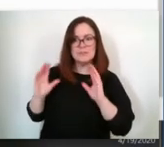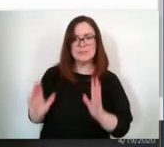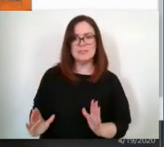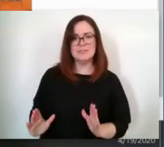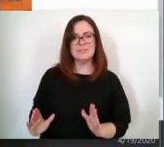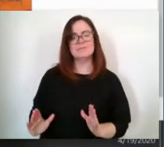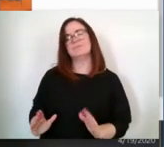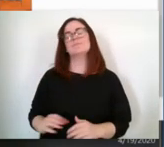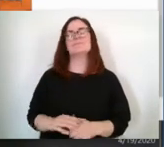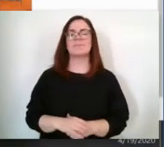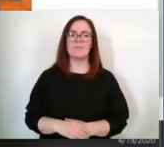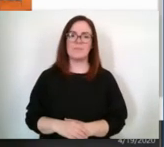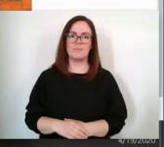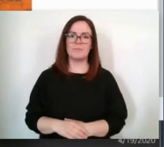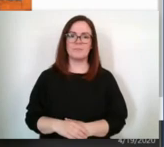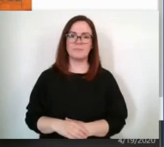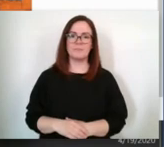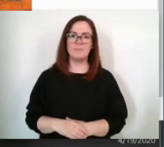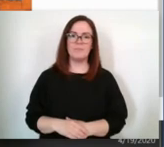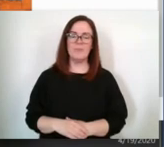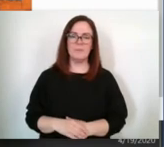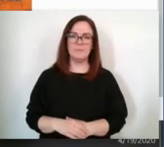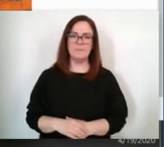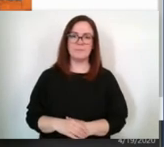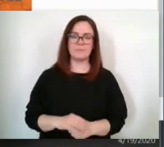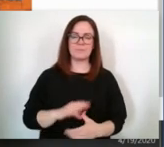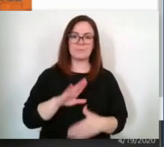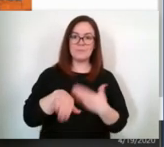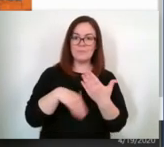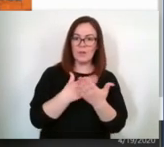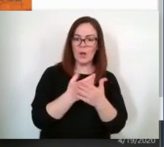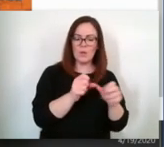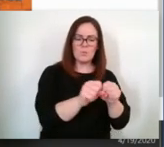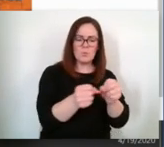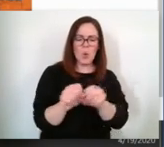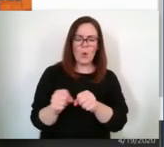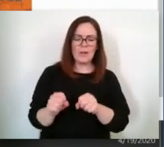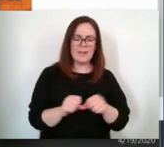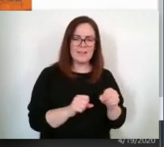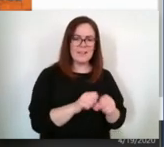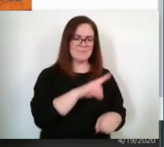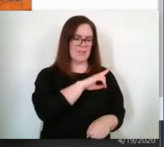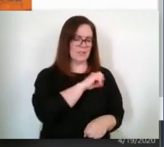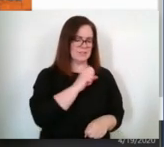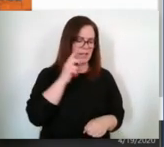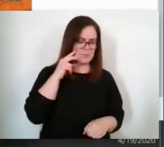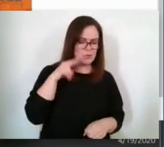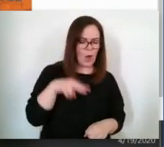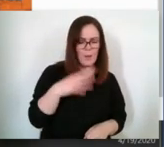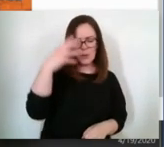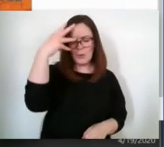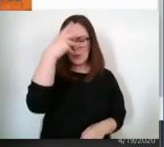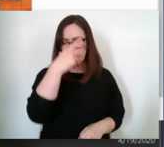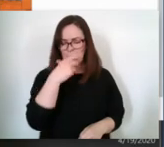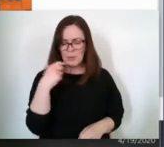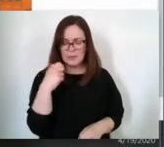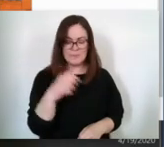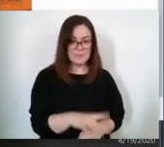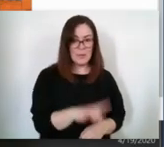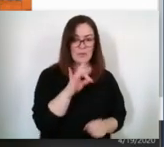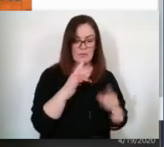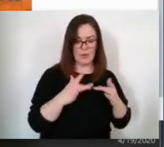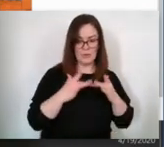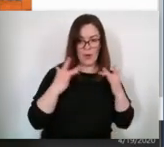In broken things, he saw what no one else noticed. He found hearts in the backs of old ice cream